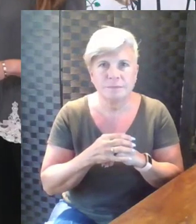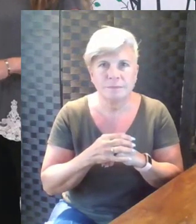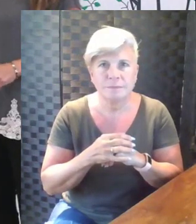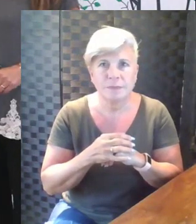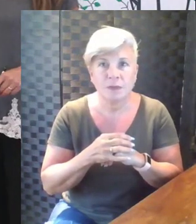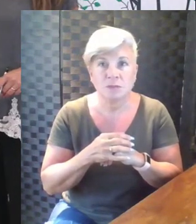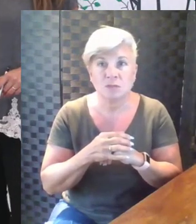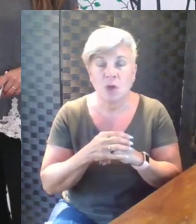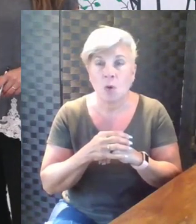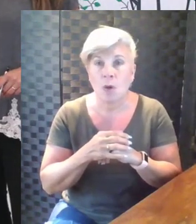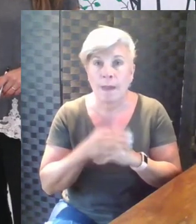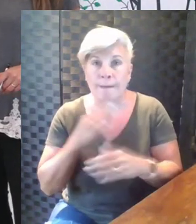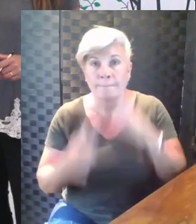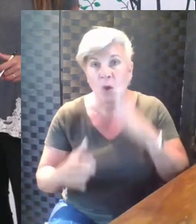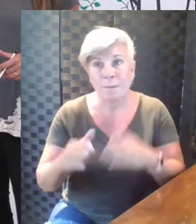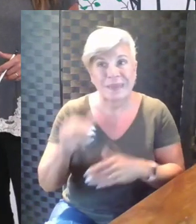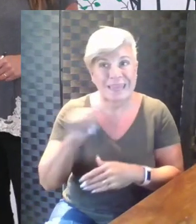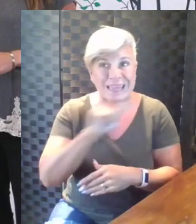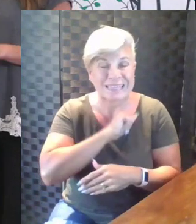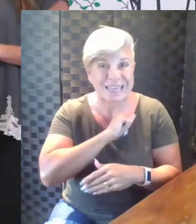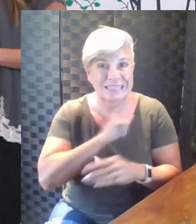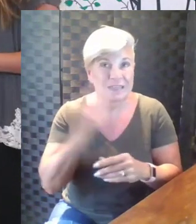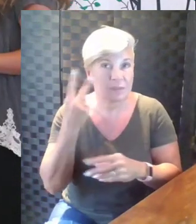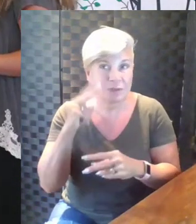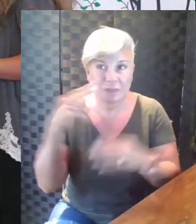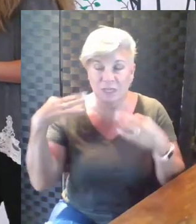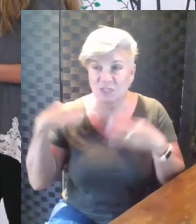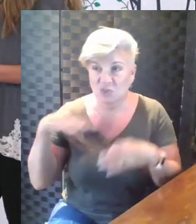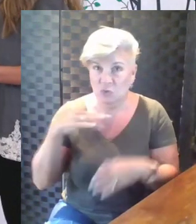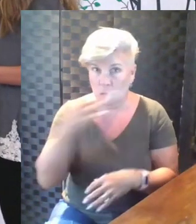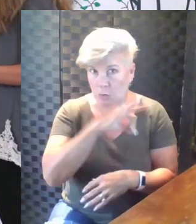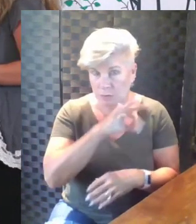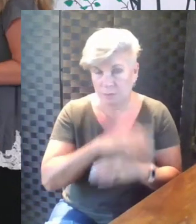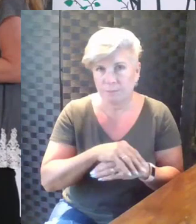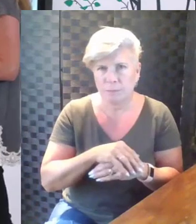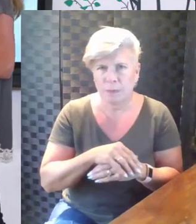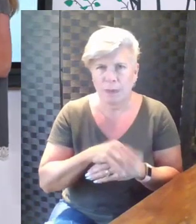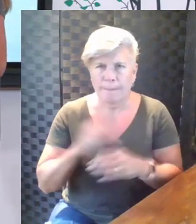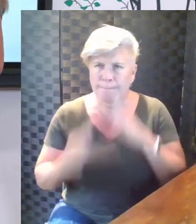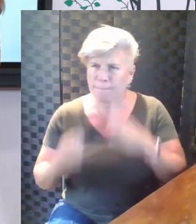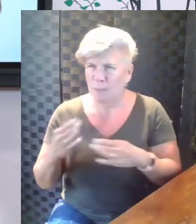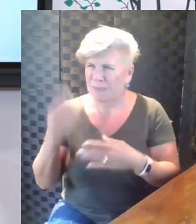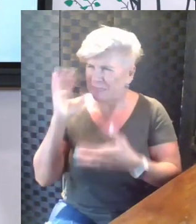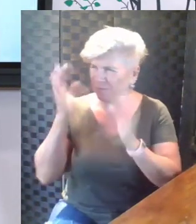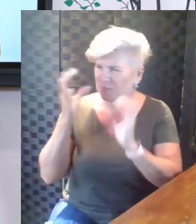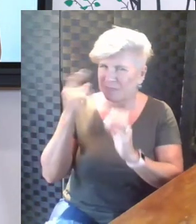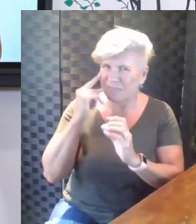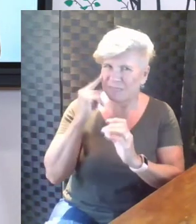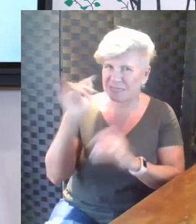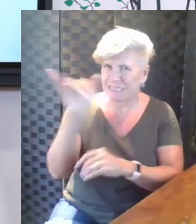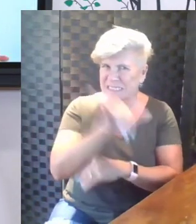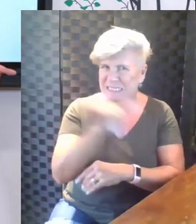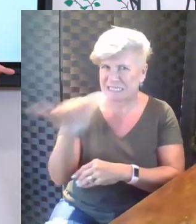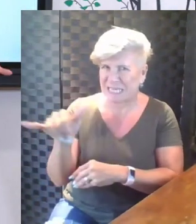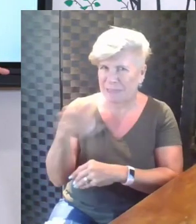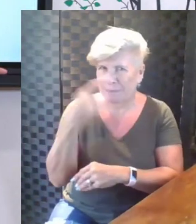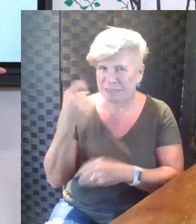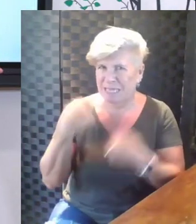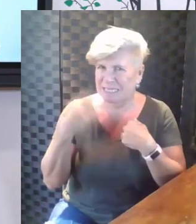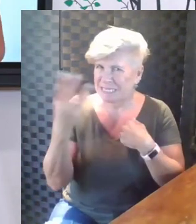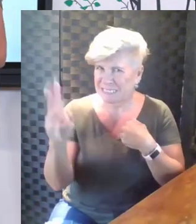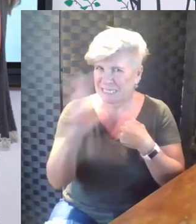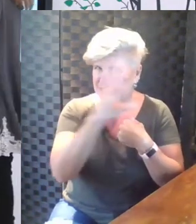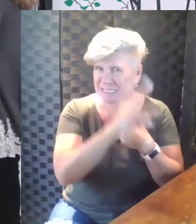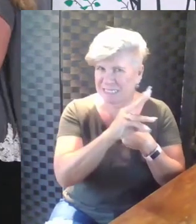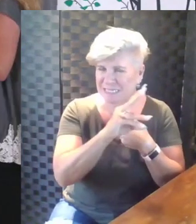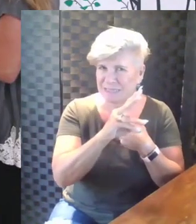Moby and Annie were looking at these 2 scores on the scoreboard, and Moby was a little confused. He was thinking that these were the same because they both had a